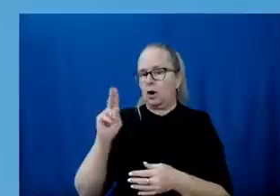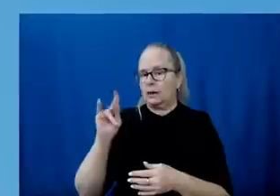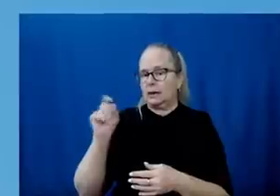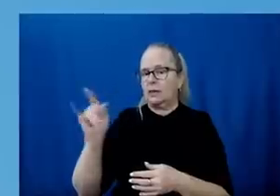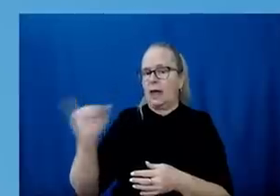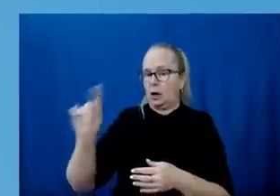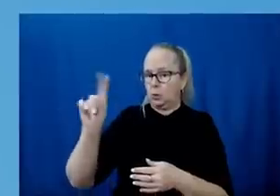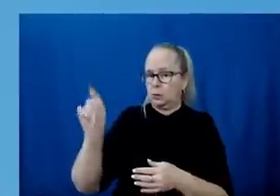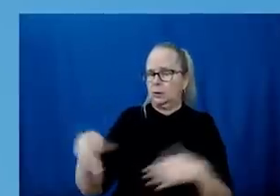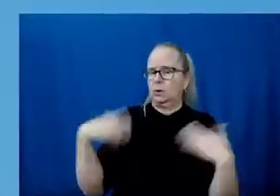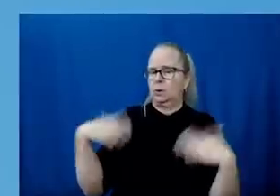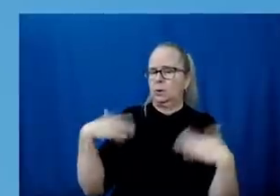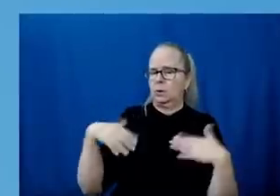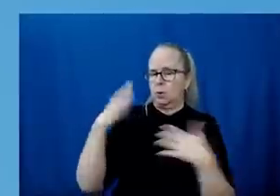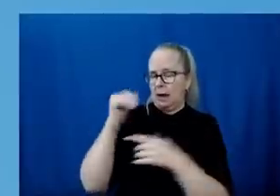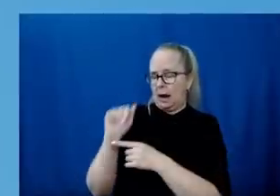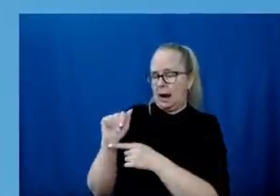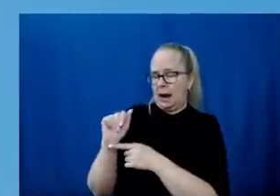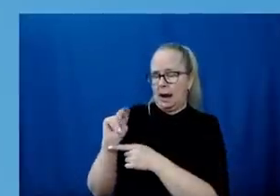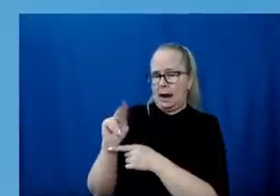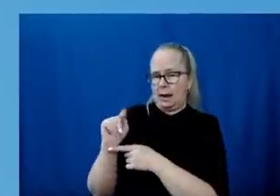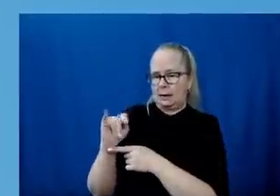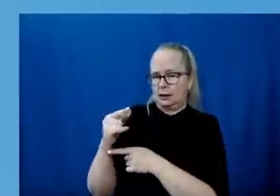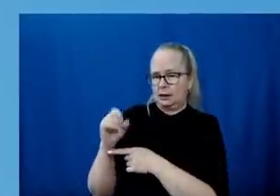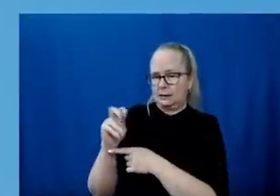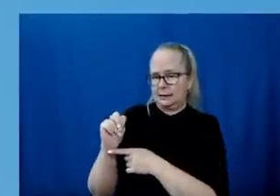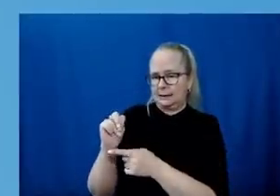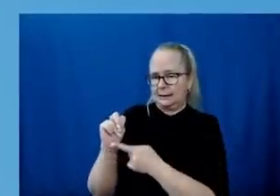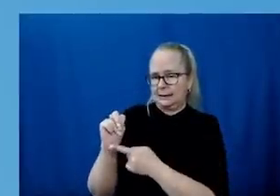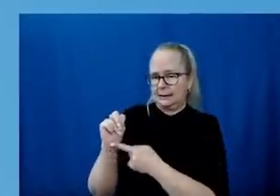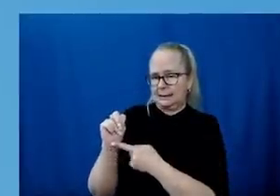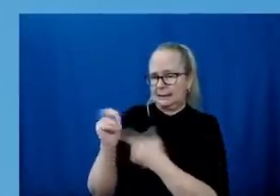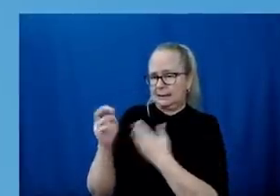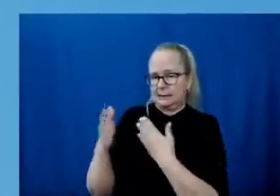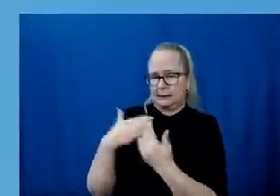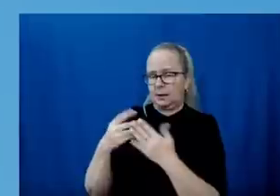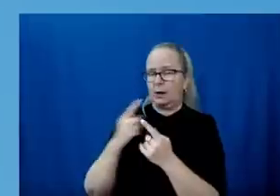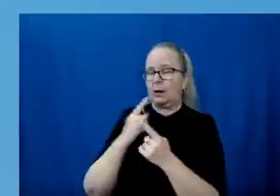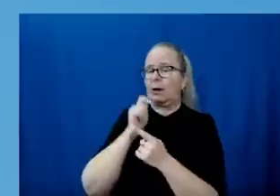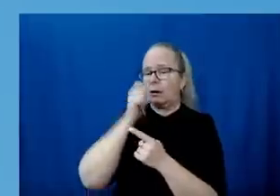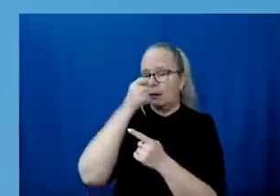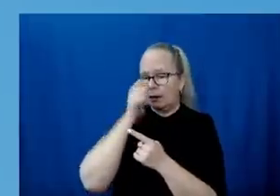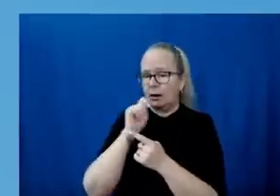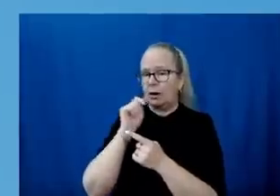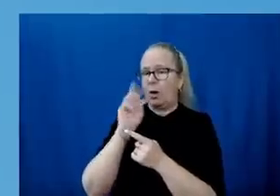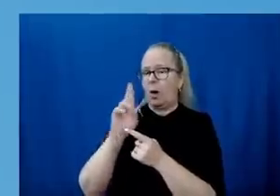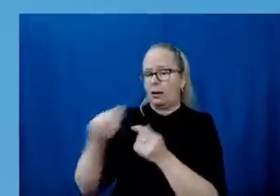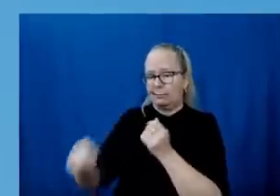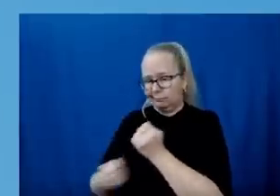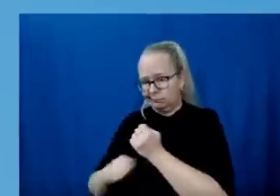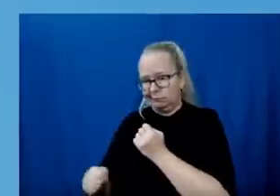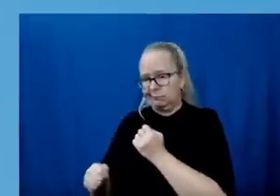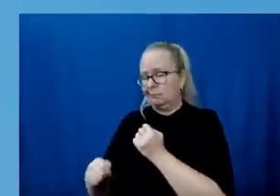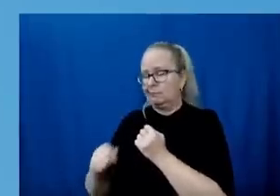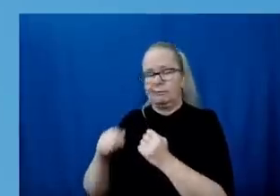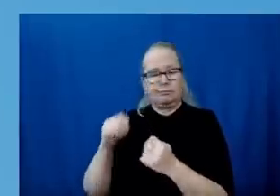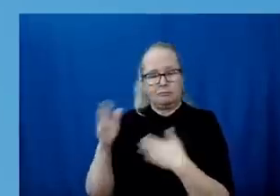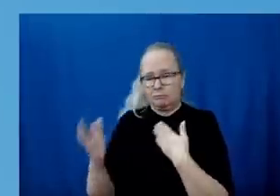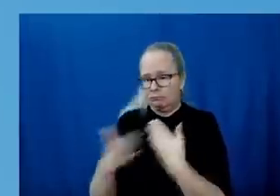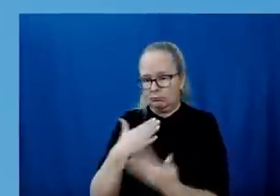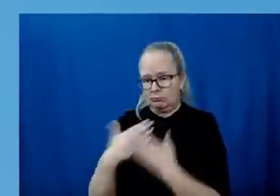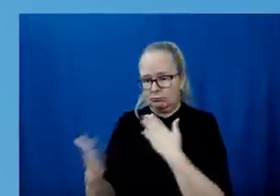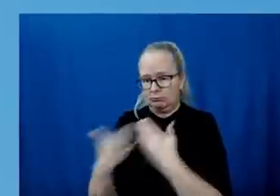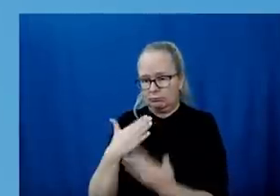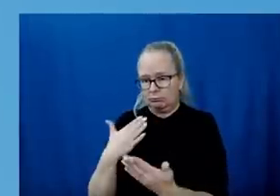a loaded question. I mean, the antigen test looks for the antigen regardless of where it comes from, whether it's a respiratory or